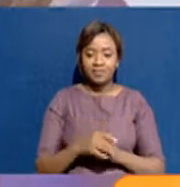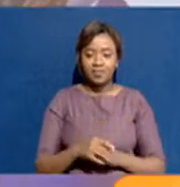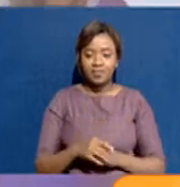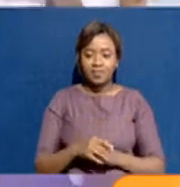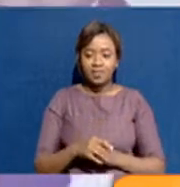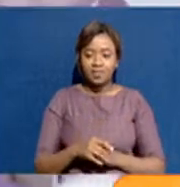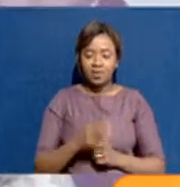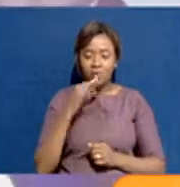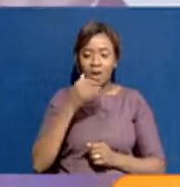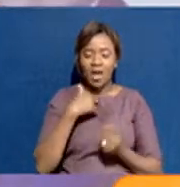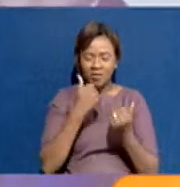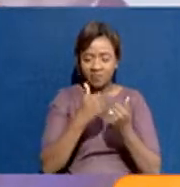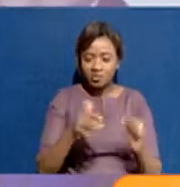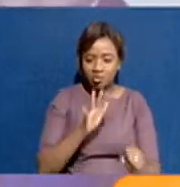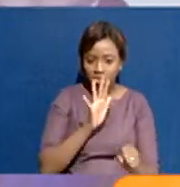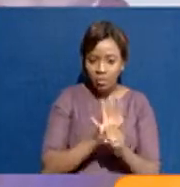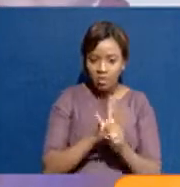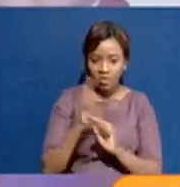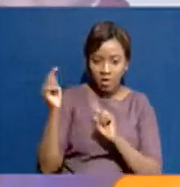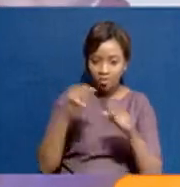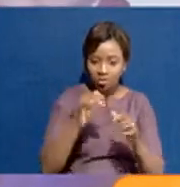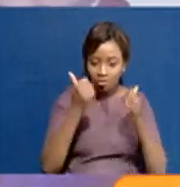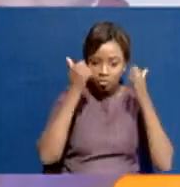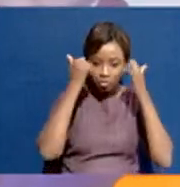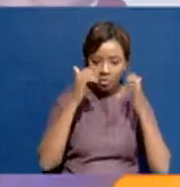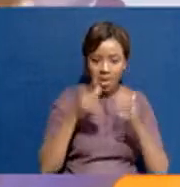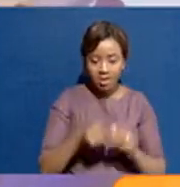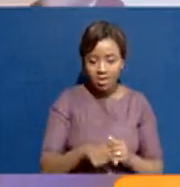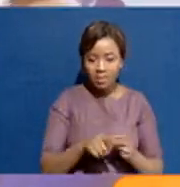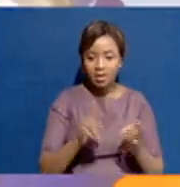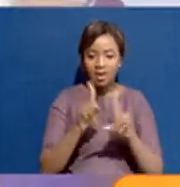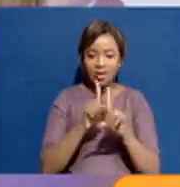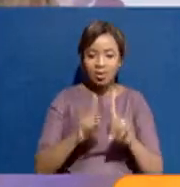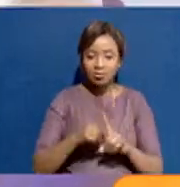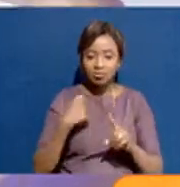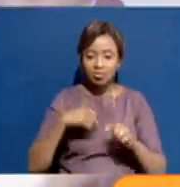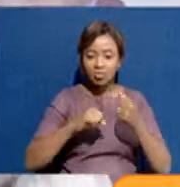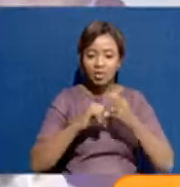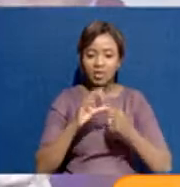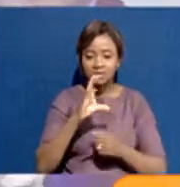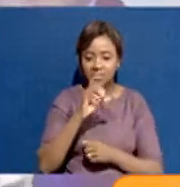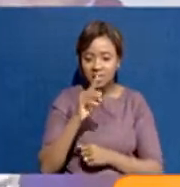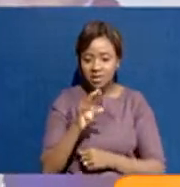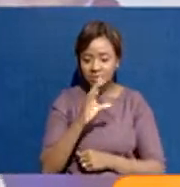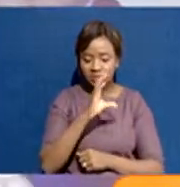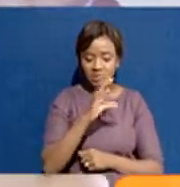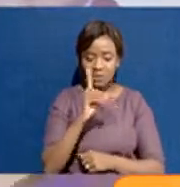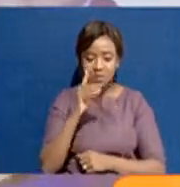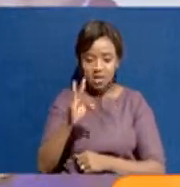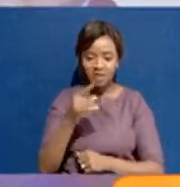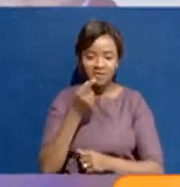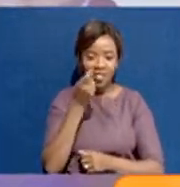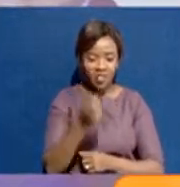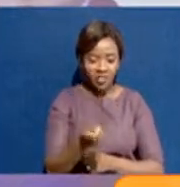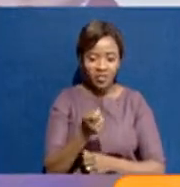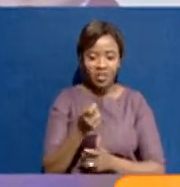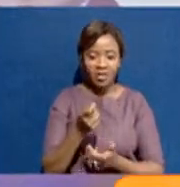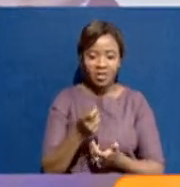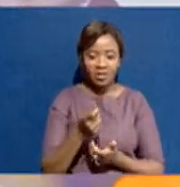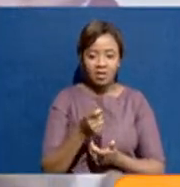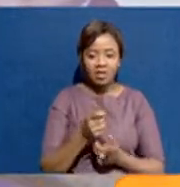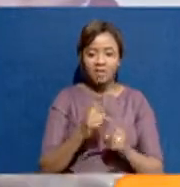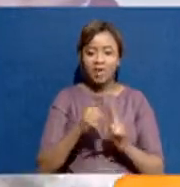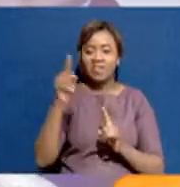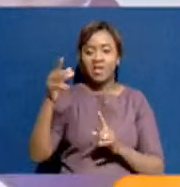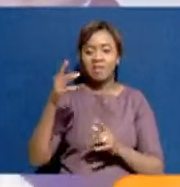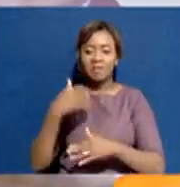sababu tuko na watoto wengi. Sisi basari yetu inakuwa strained kwa sababu watoto wetu wanapata pesa kidogo. Wale kazi yao ni kujenga